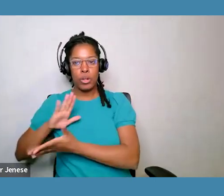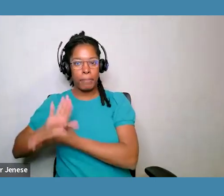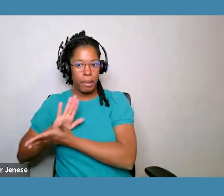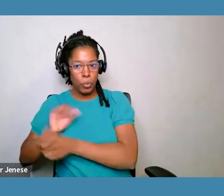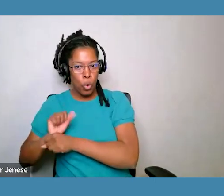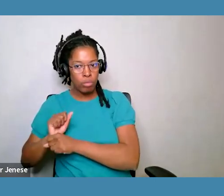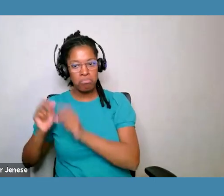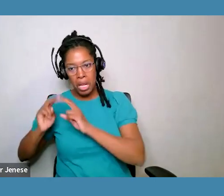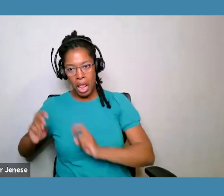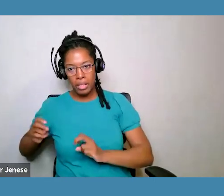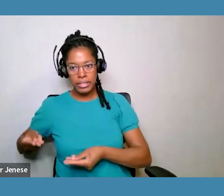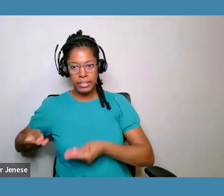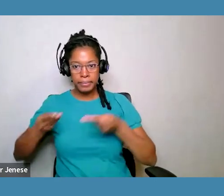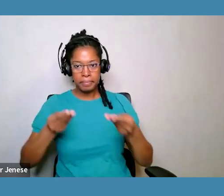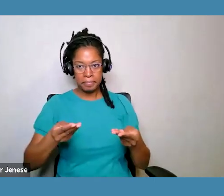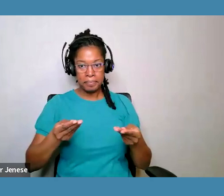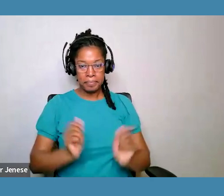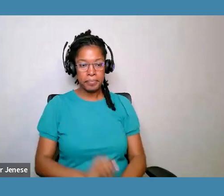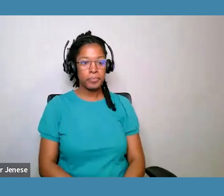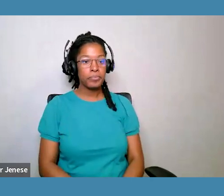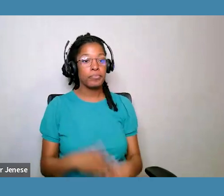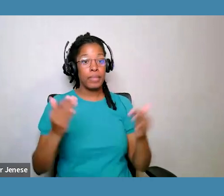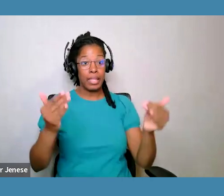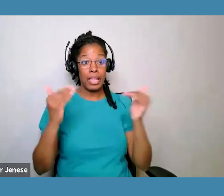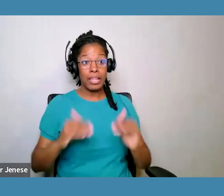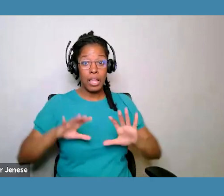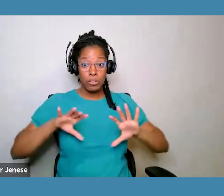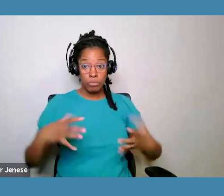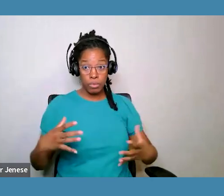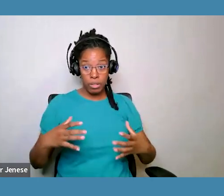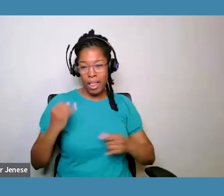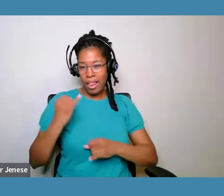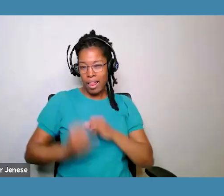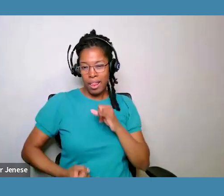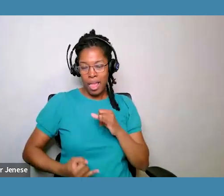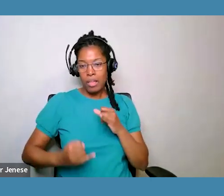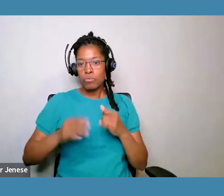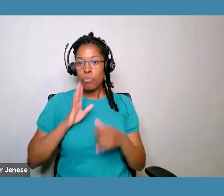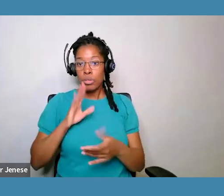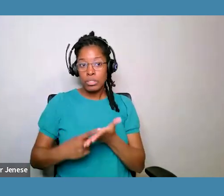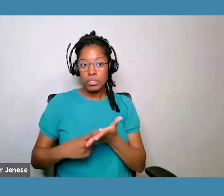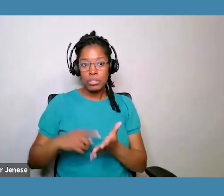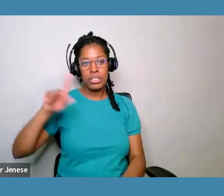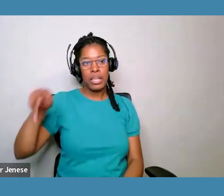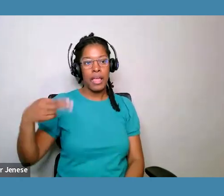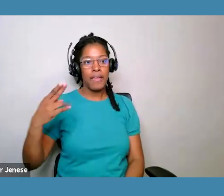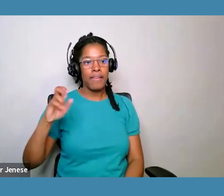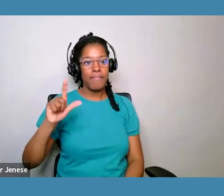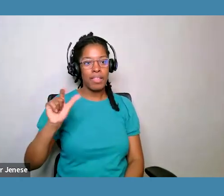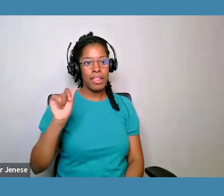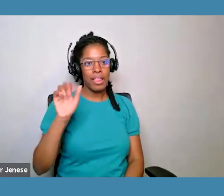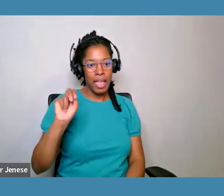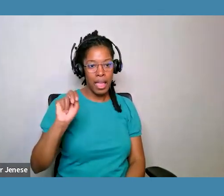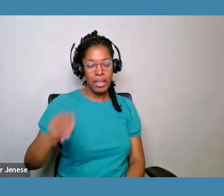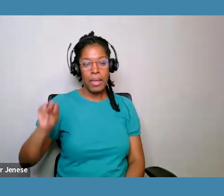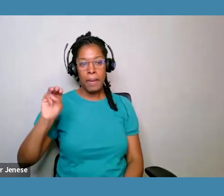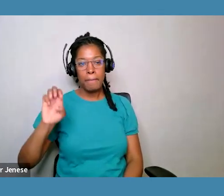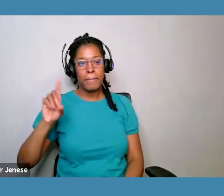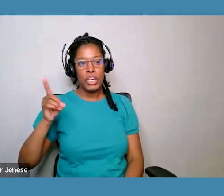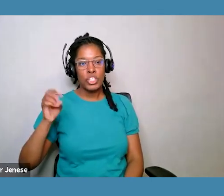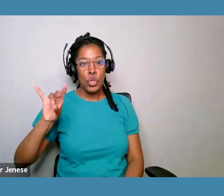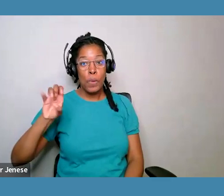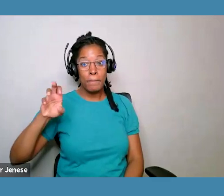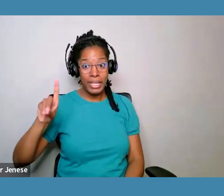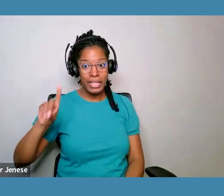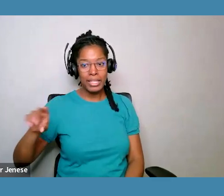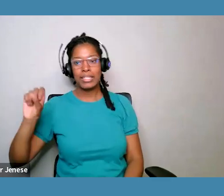analysis. The next category, the last diagnosis we're going to talk about is Phelan-McDermid syndrome. And